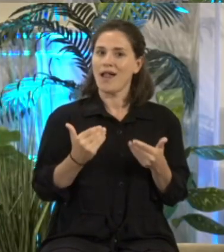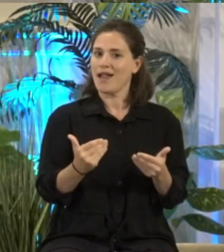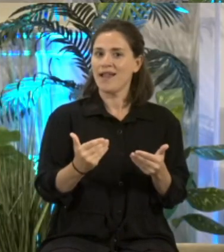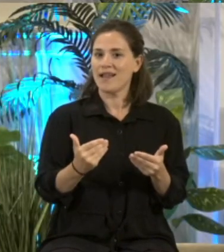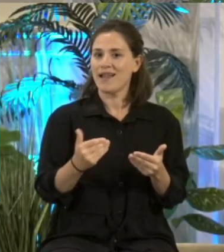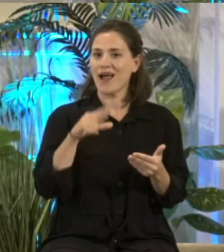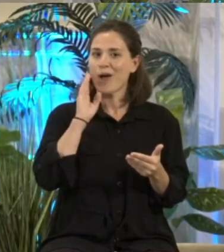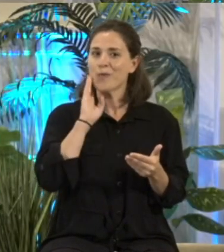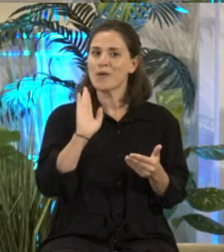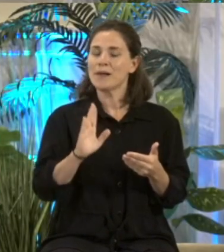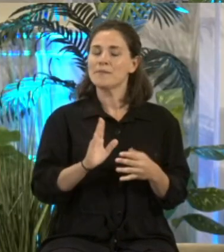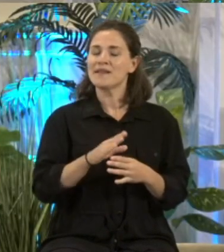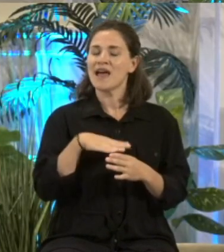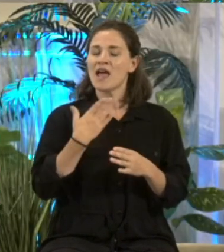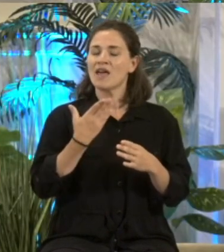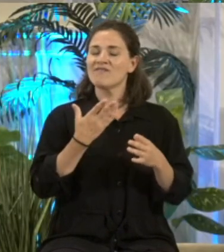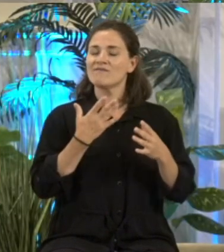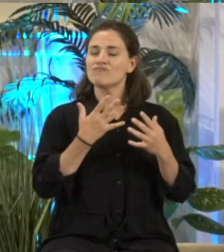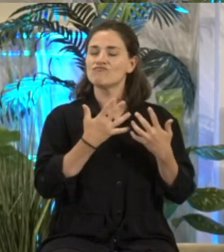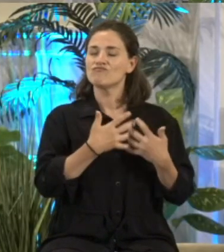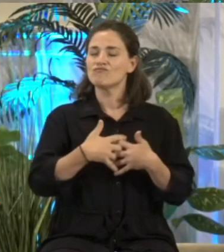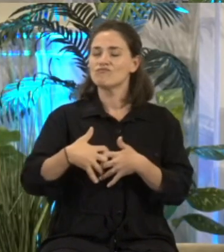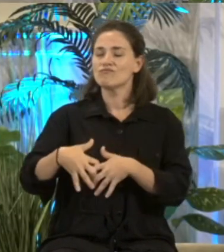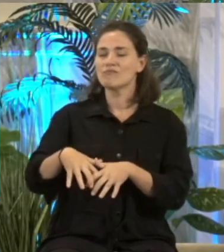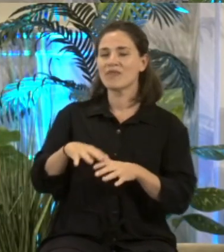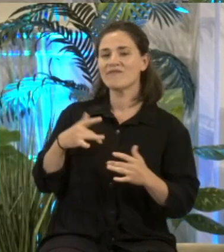and I'll play it in the way that feels right.